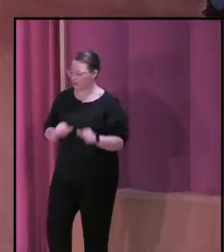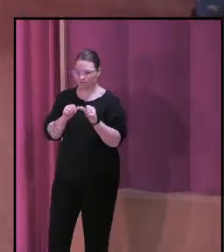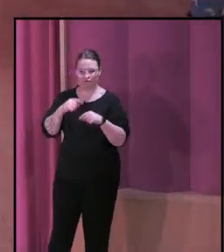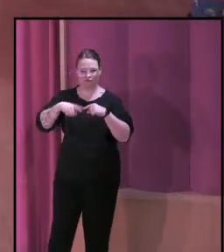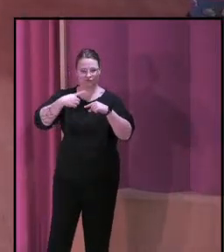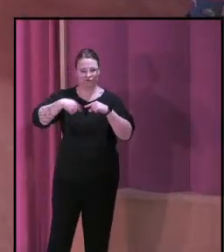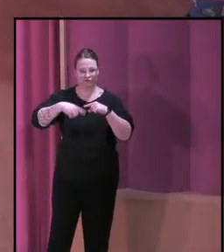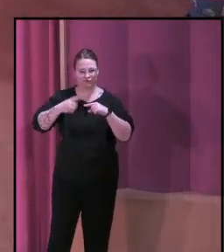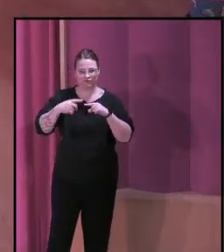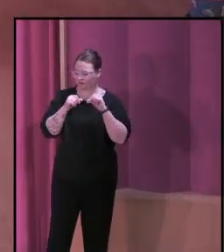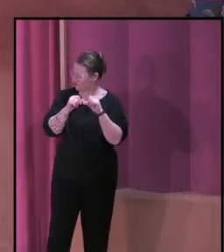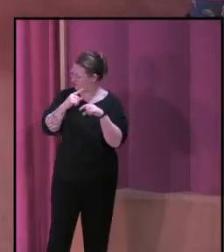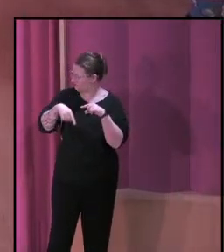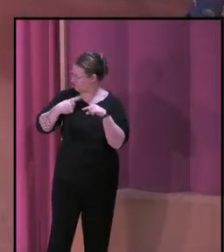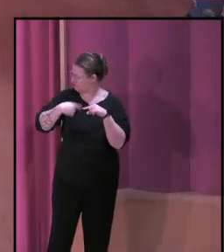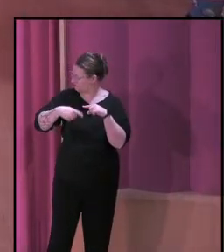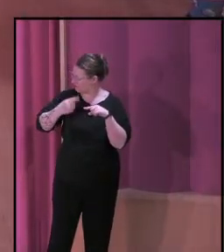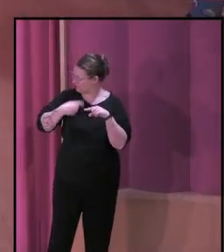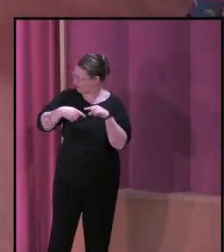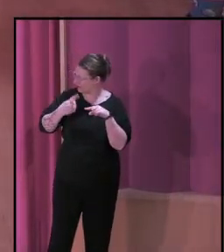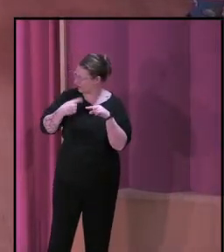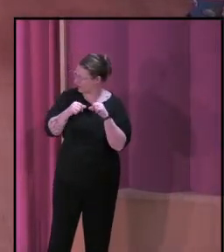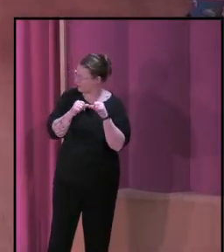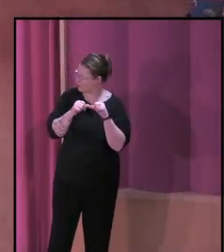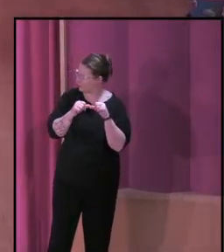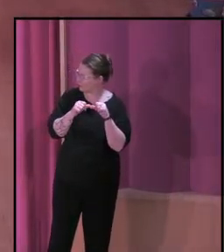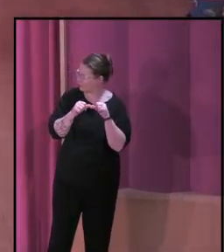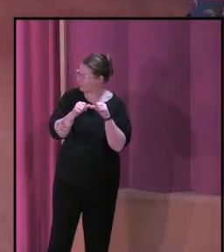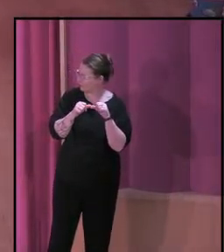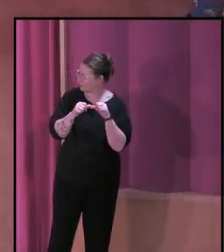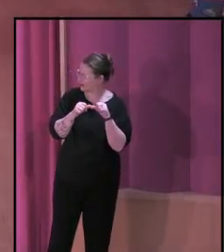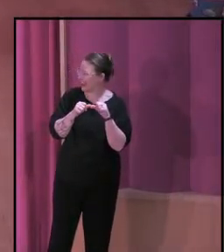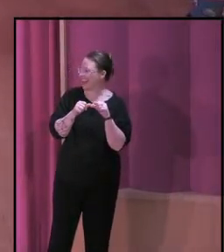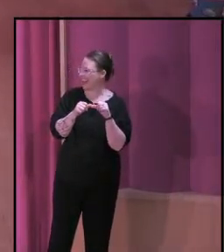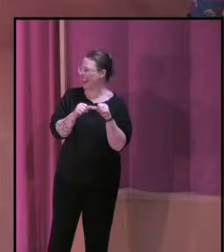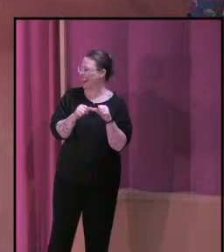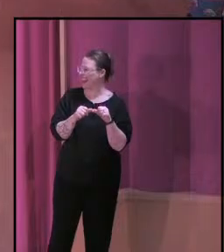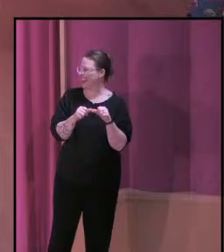David, Eiffel Tower, bow tie, bikini,